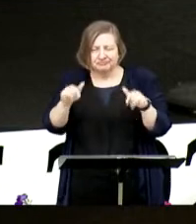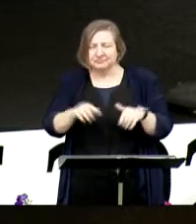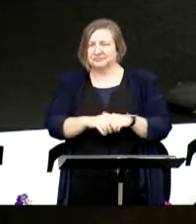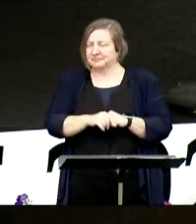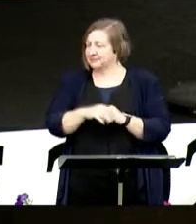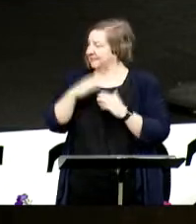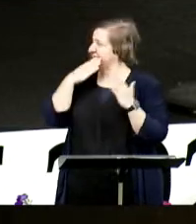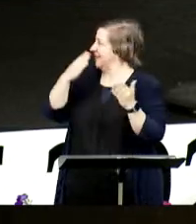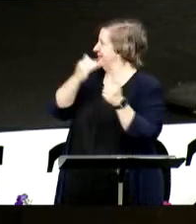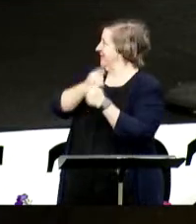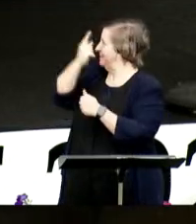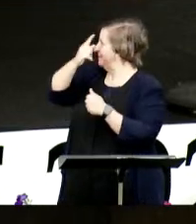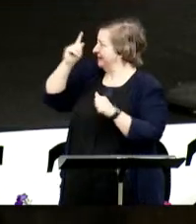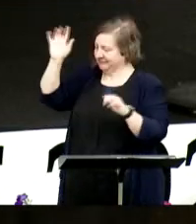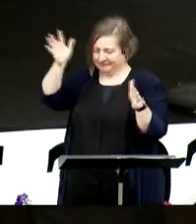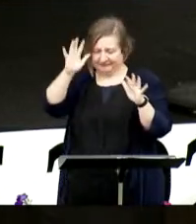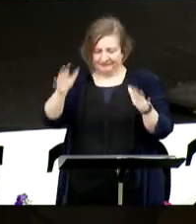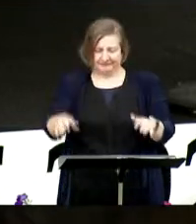Thank you, everybody.